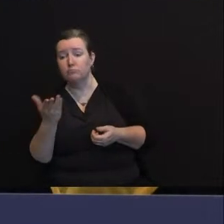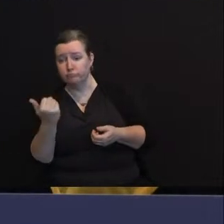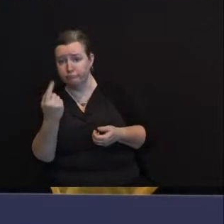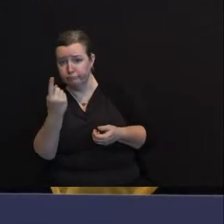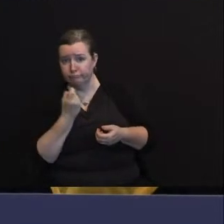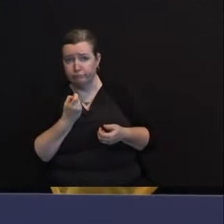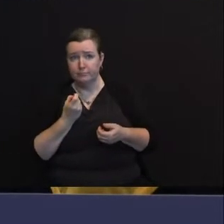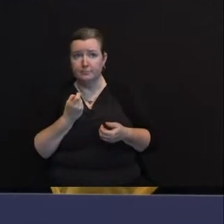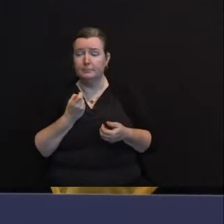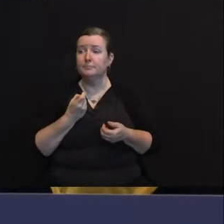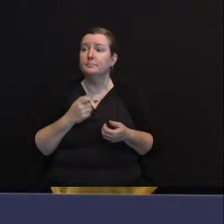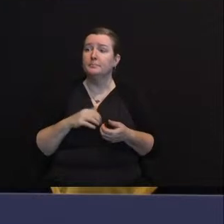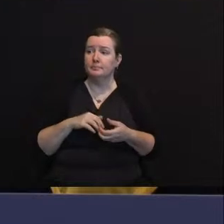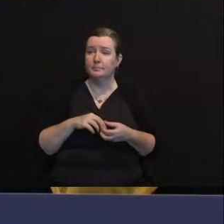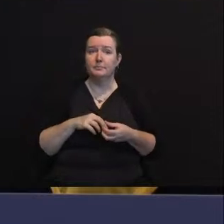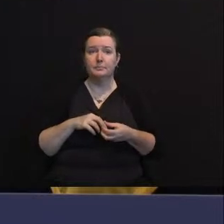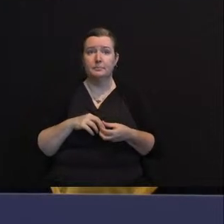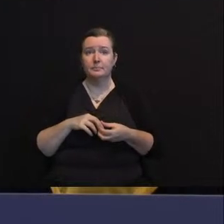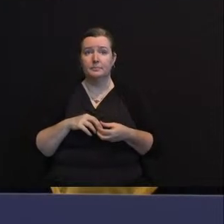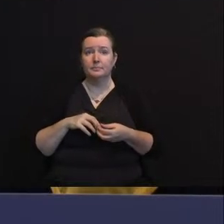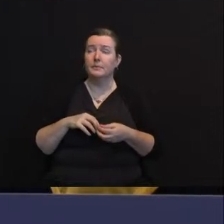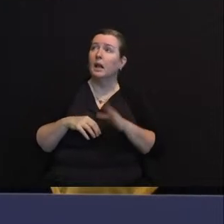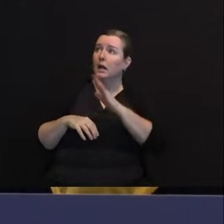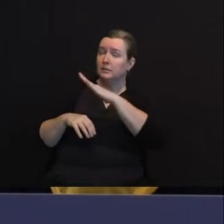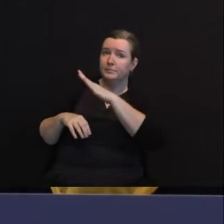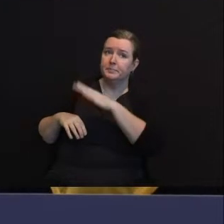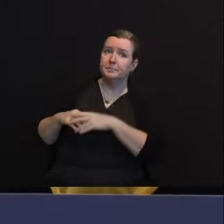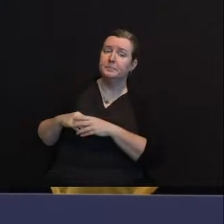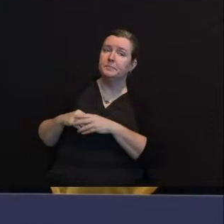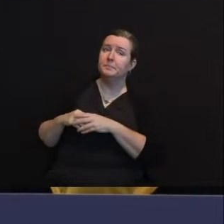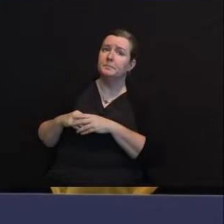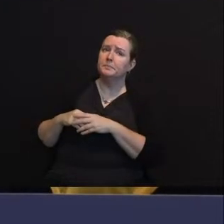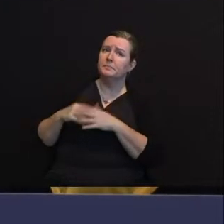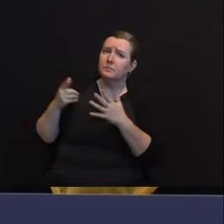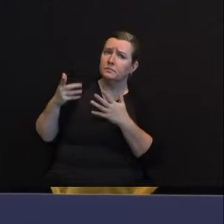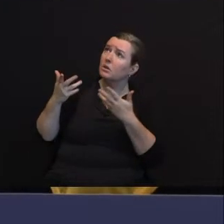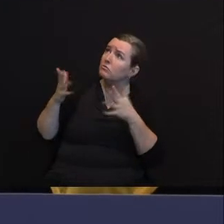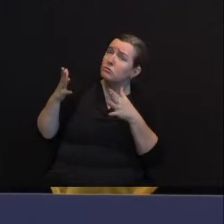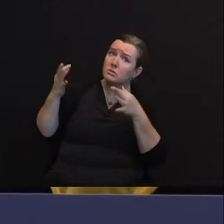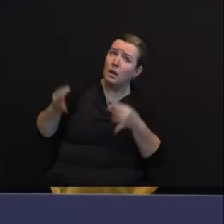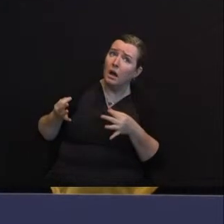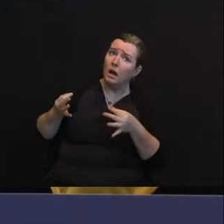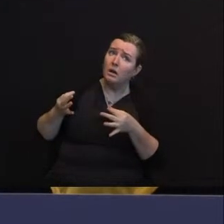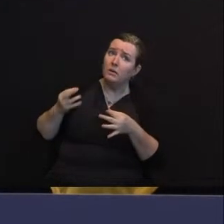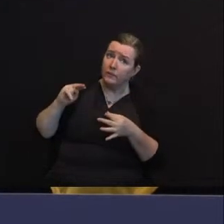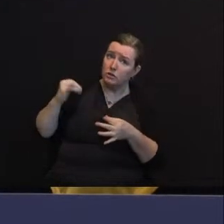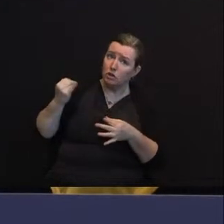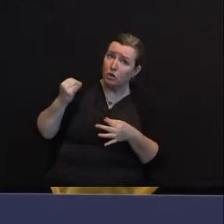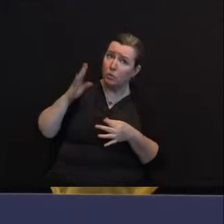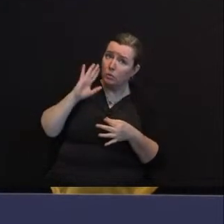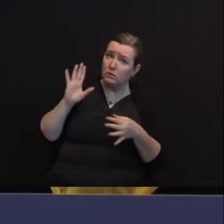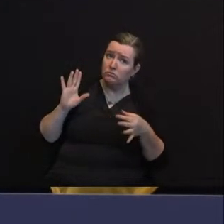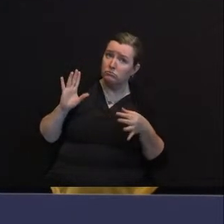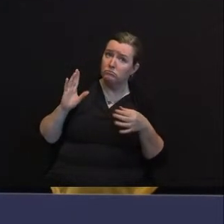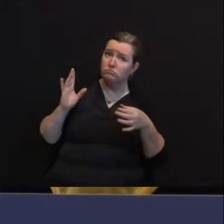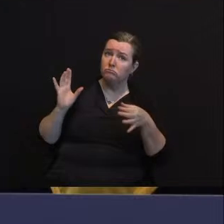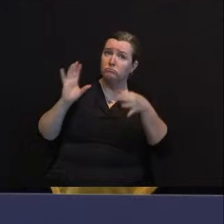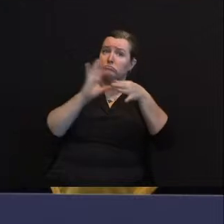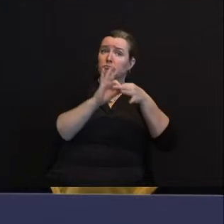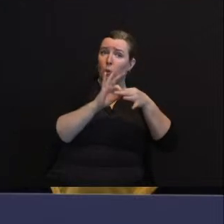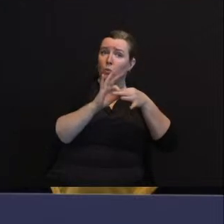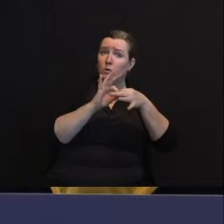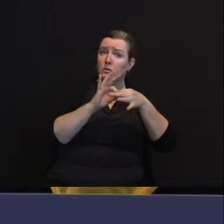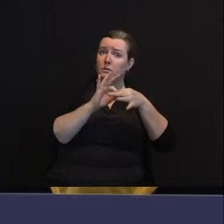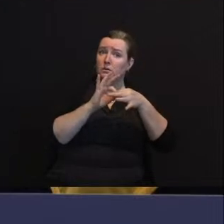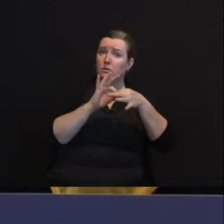Sir. Thank you. Governor, have you decided on whether New Jersey will be joining the Transportation and Climate Initiative? And